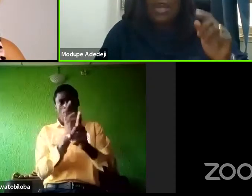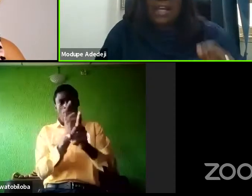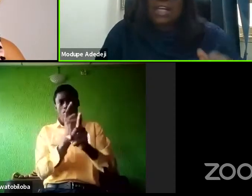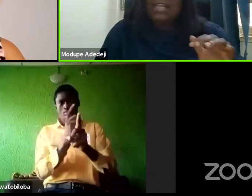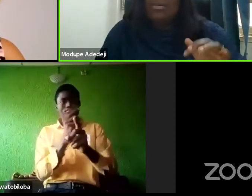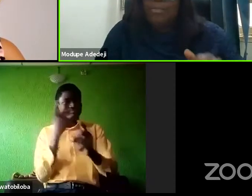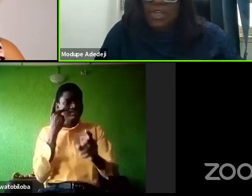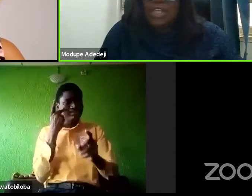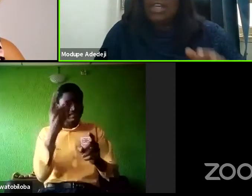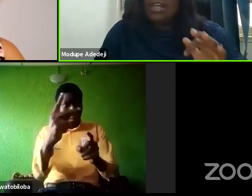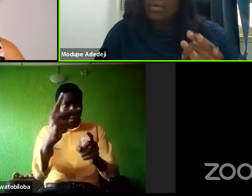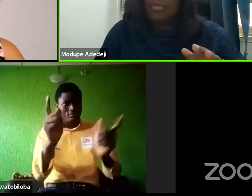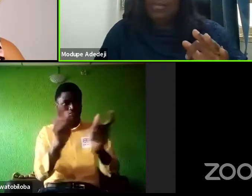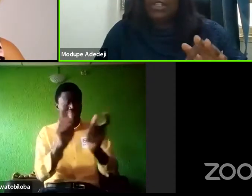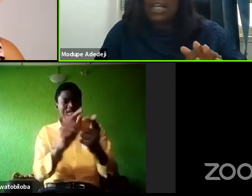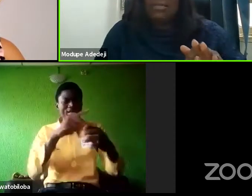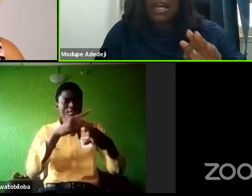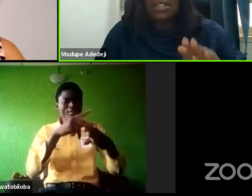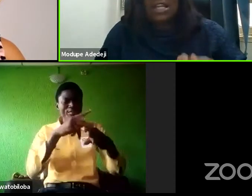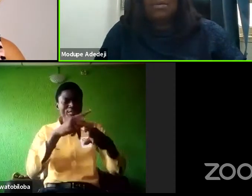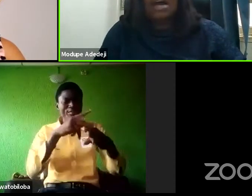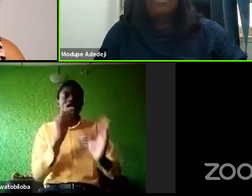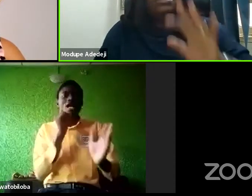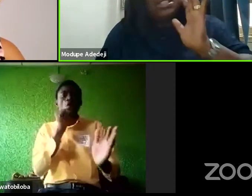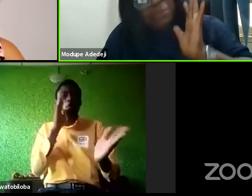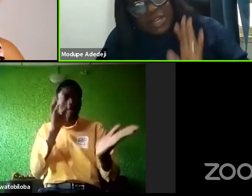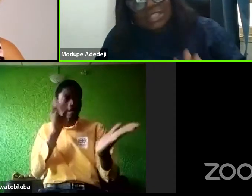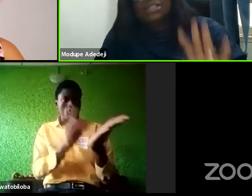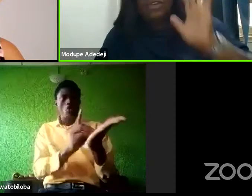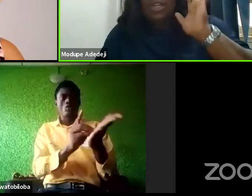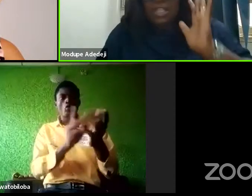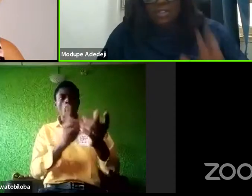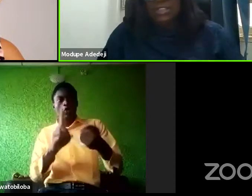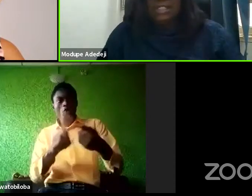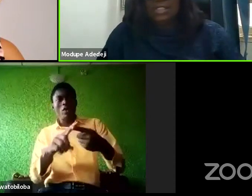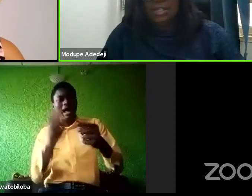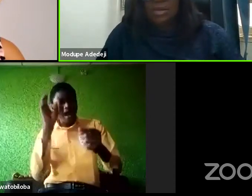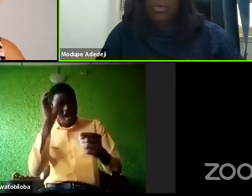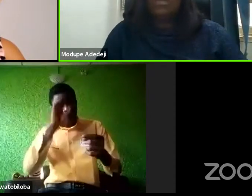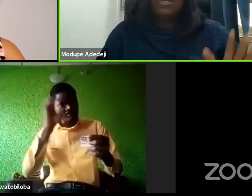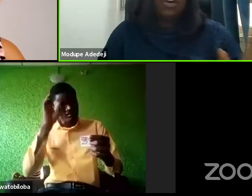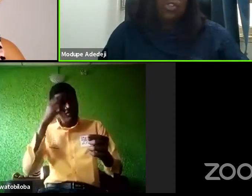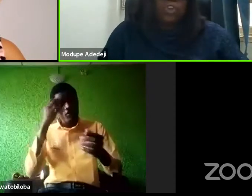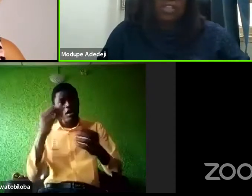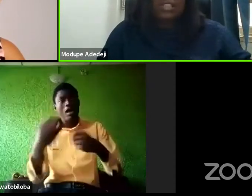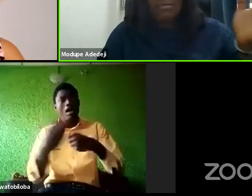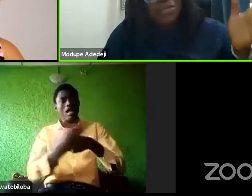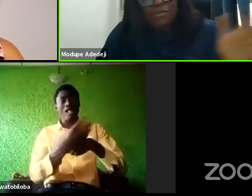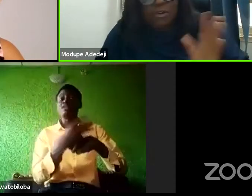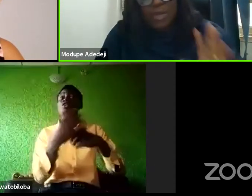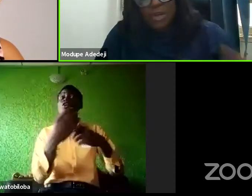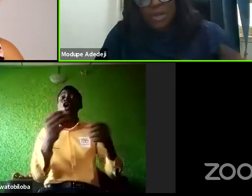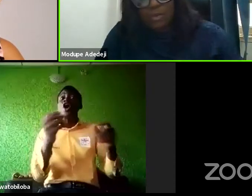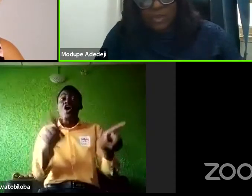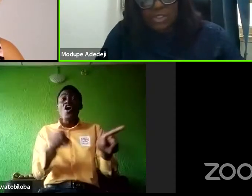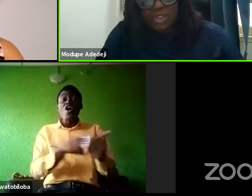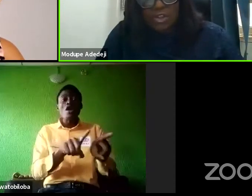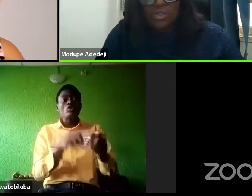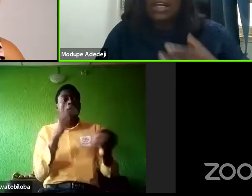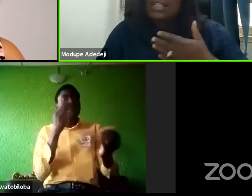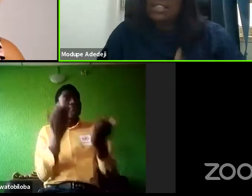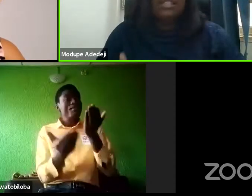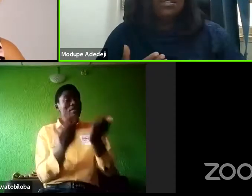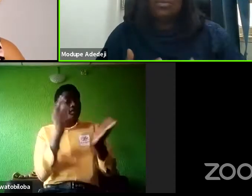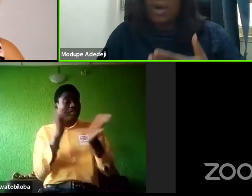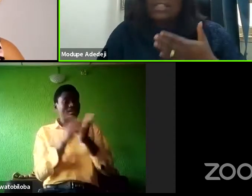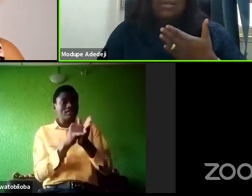ordinarily, the patient may actually have a depressive illness, which may not just have been from menopause. So